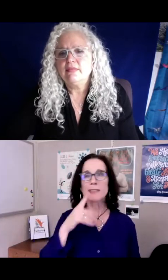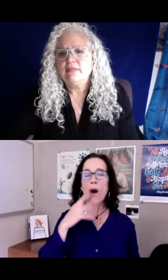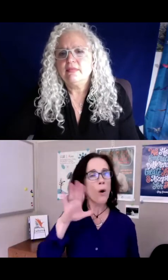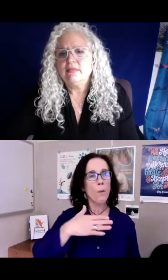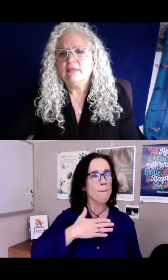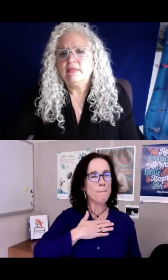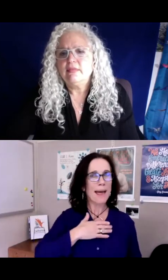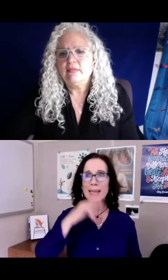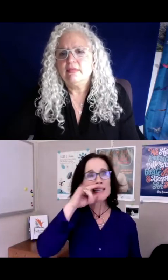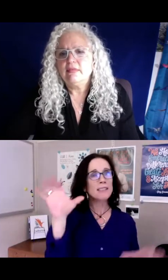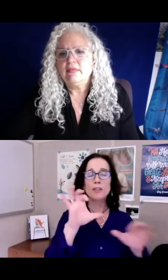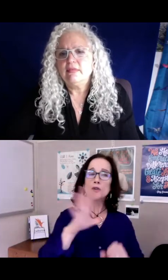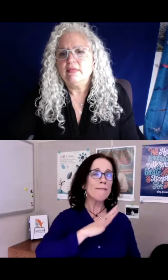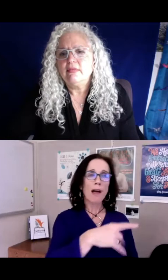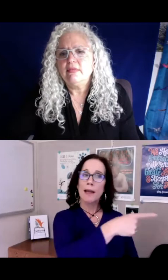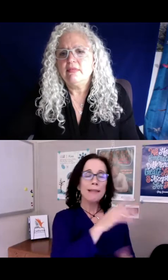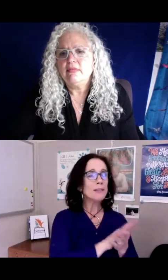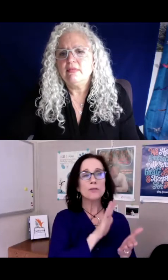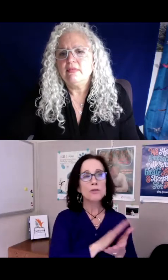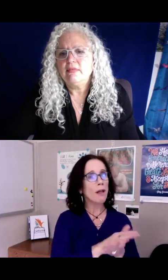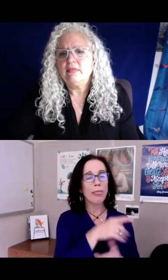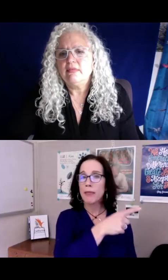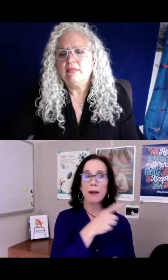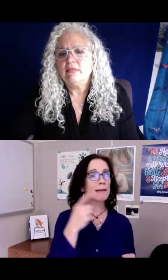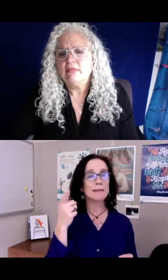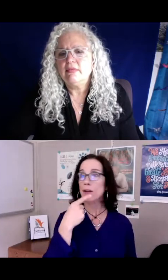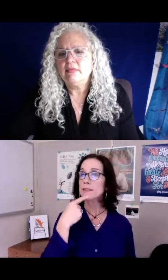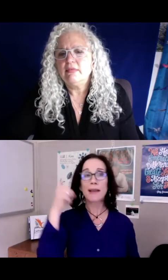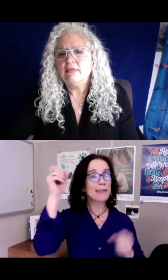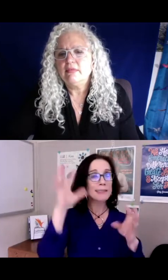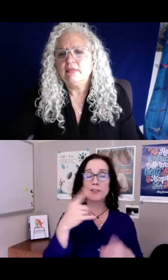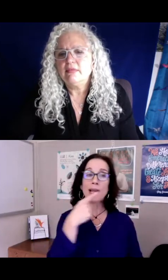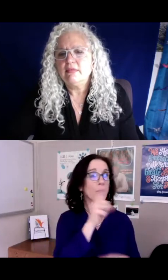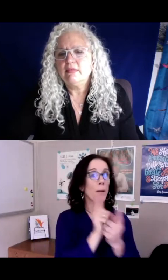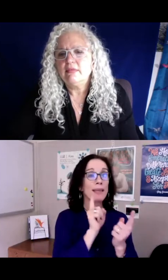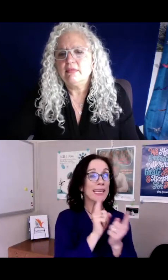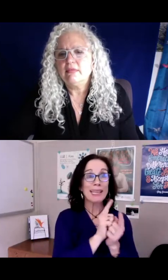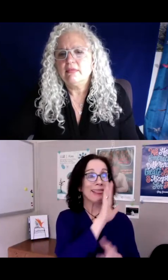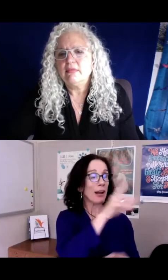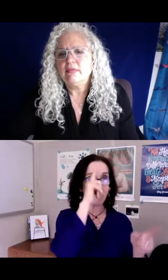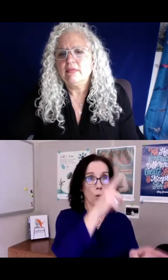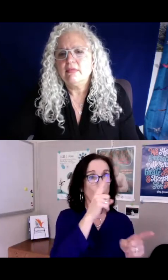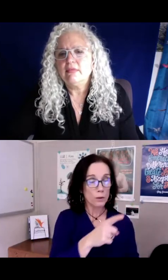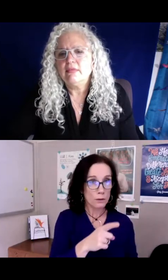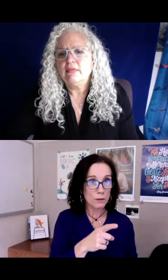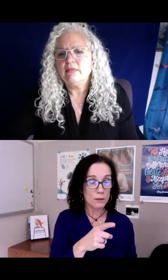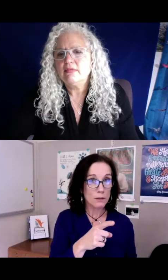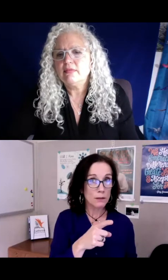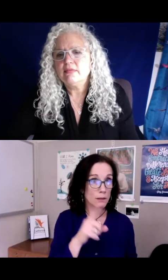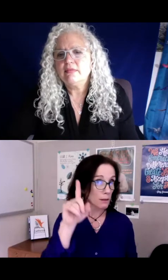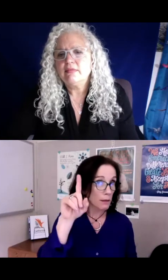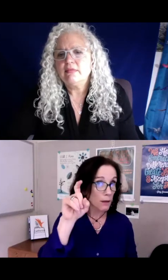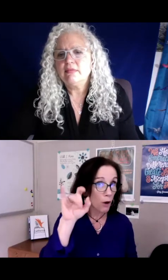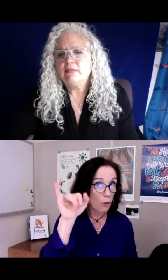Yeah, sometimes parents will say, oh no, my kid's doing fine in school. And the teacher will say, oh no, yeah, they're meeting